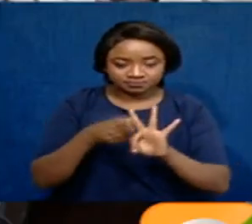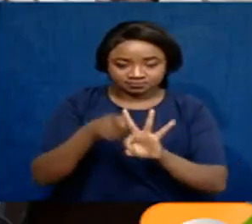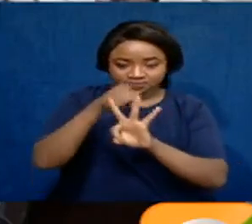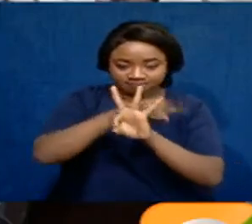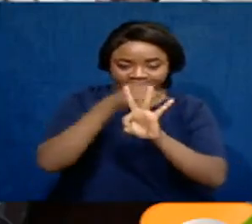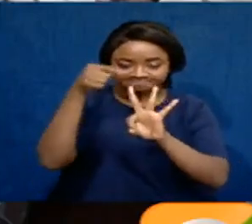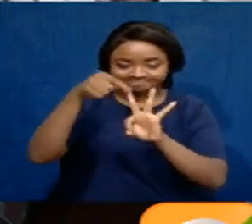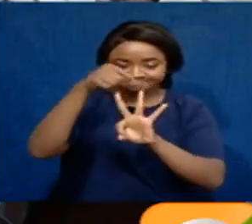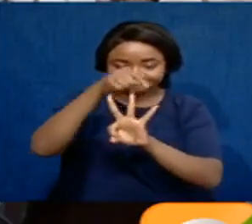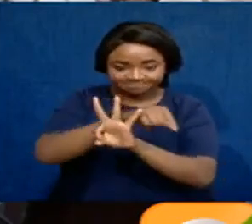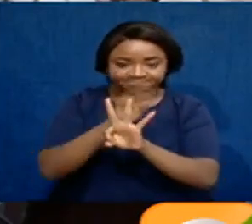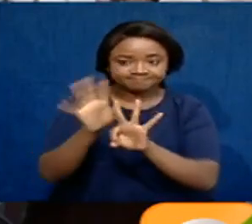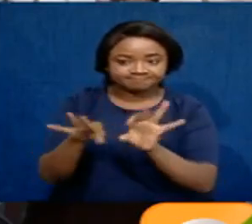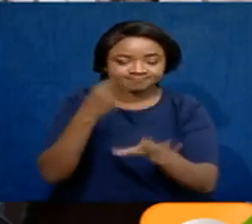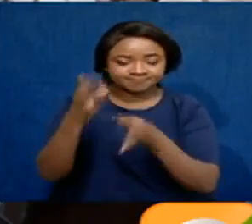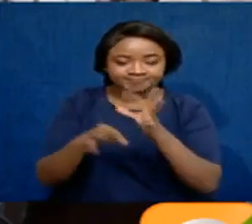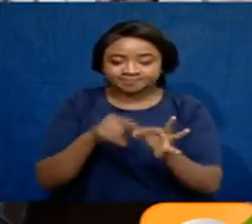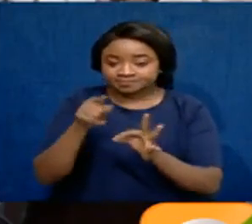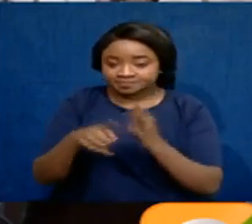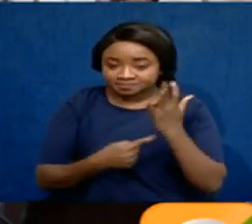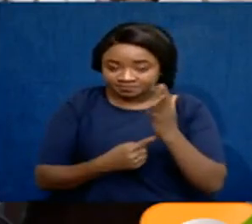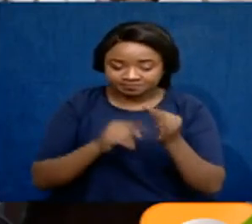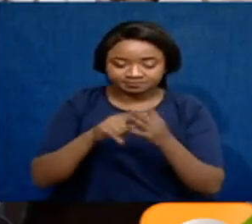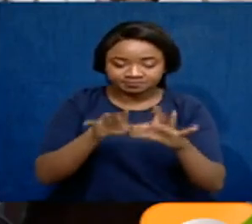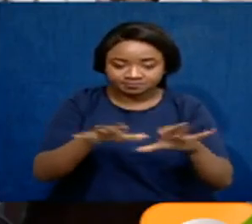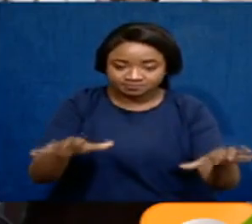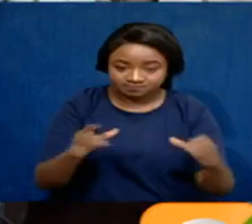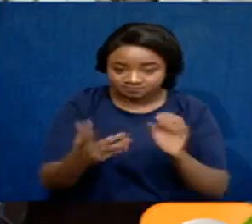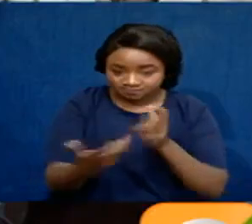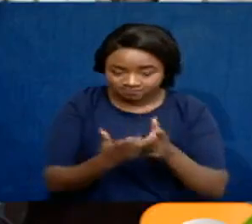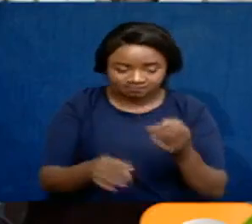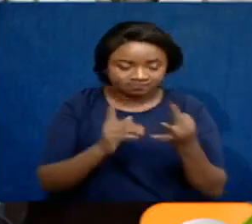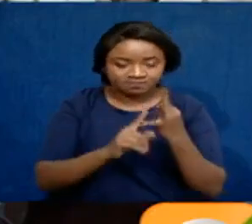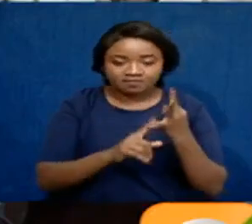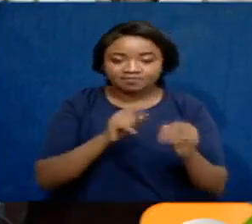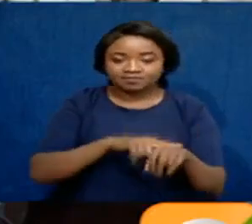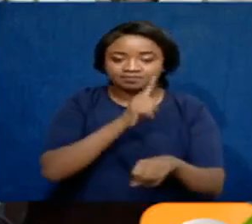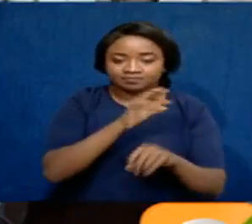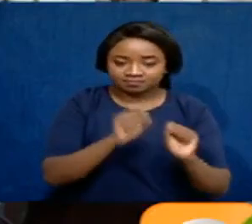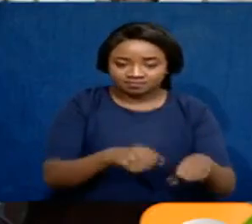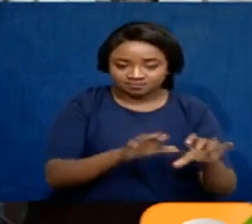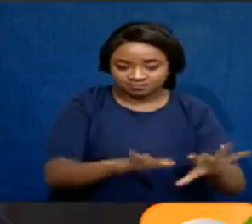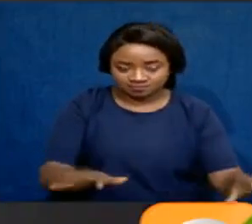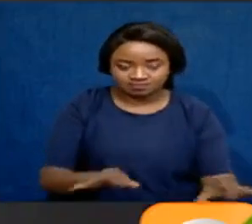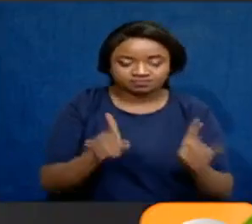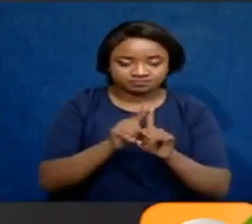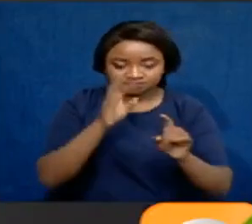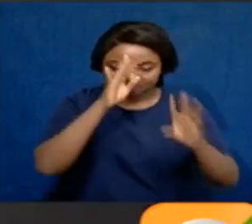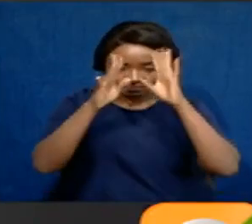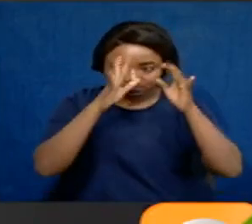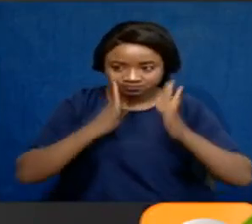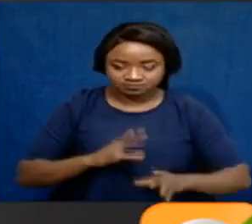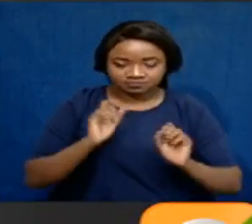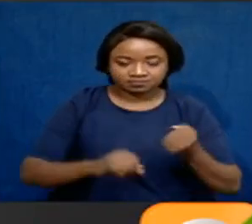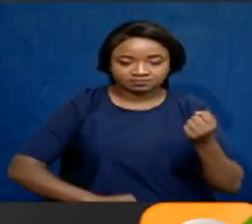assess technological viability, the market and marketing strategies, and time to market, with innovators set to receive support